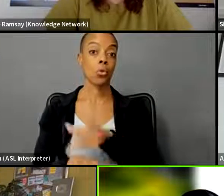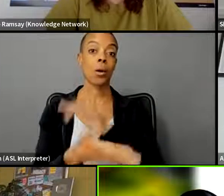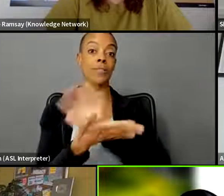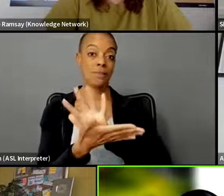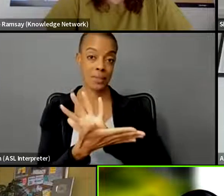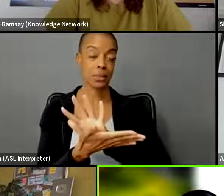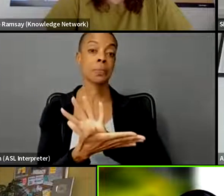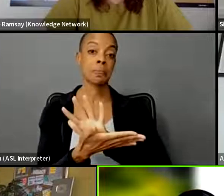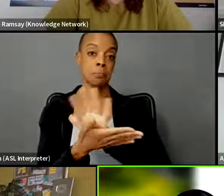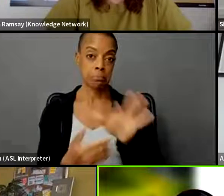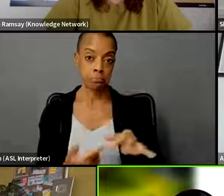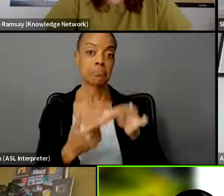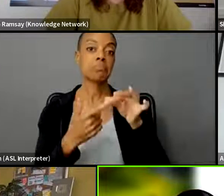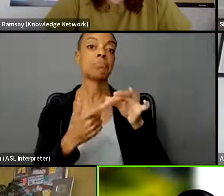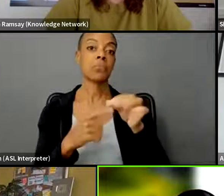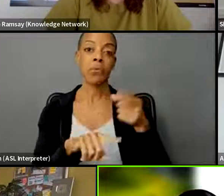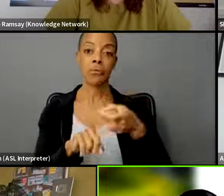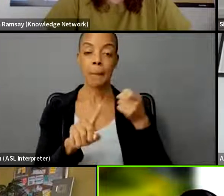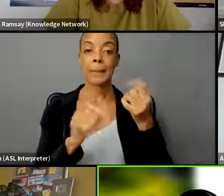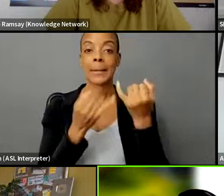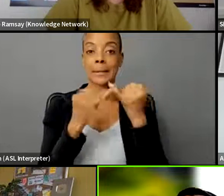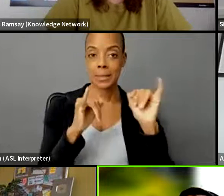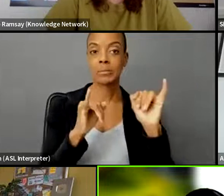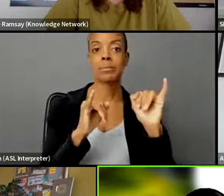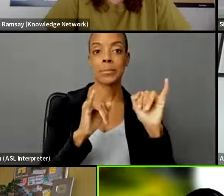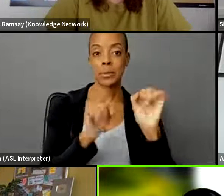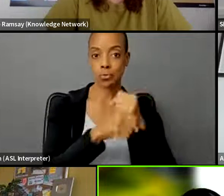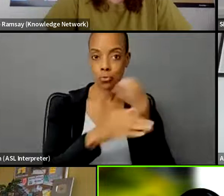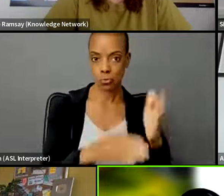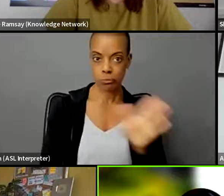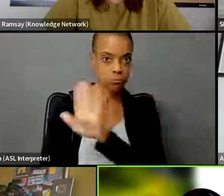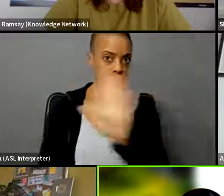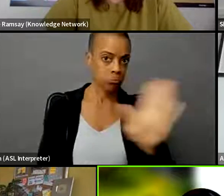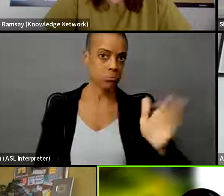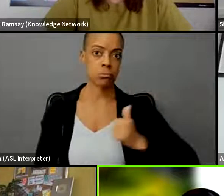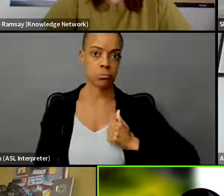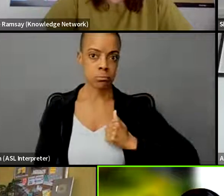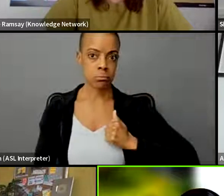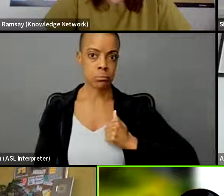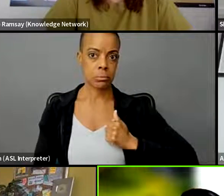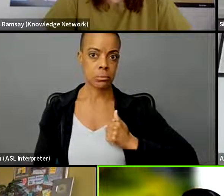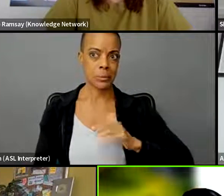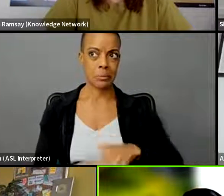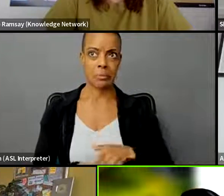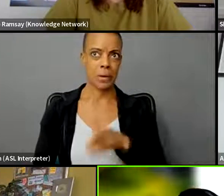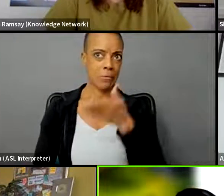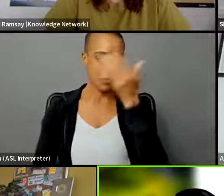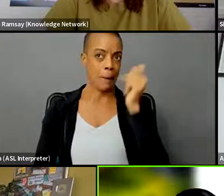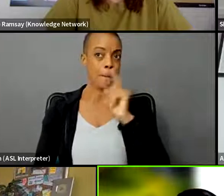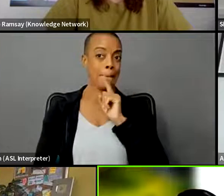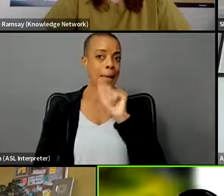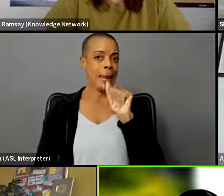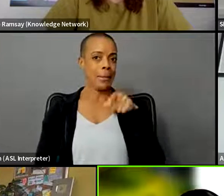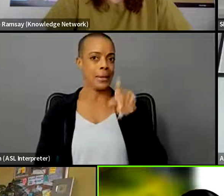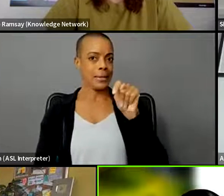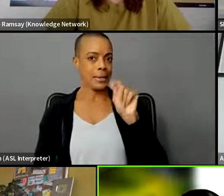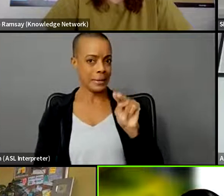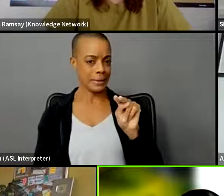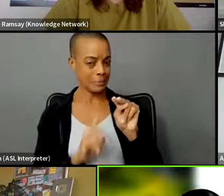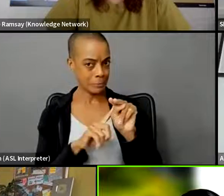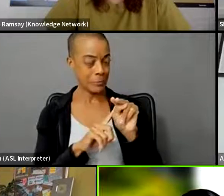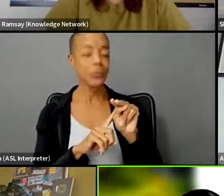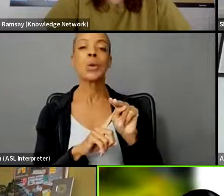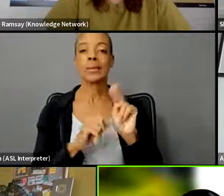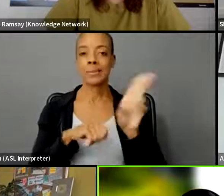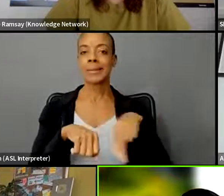docs from independent producers all across the country. I didn't really talk about what APTN is, but we are the national